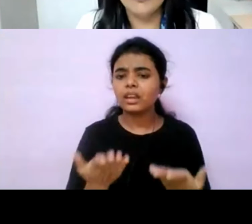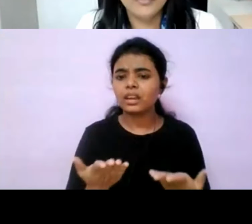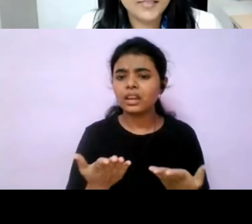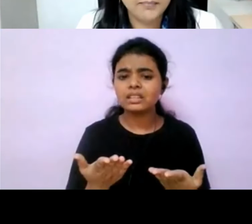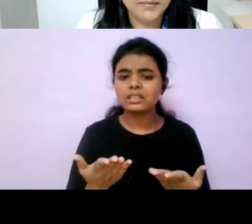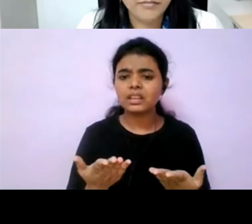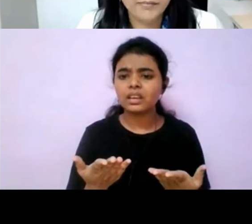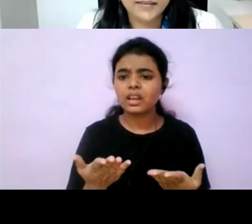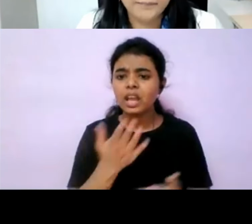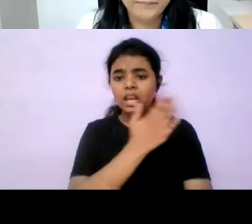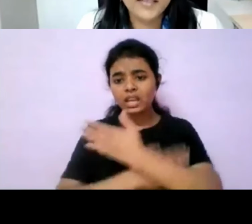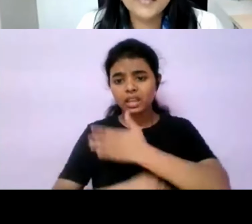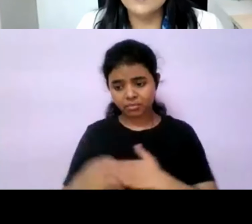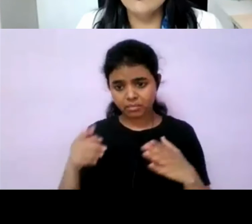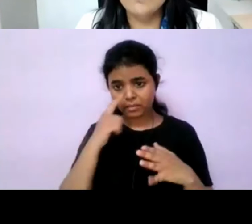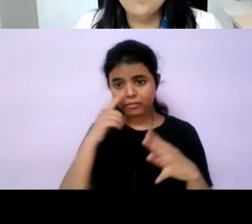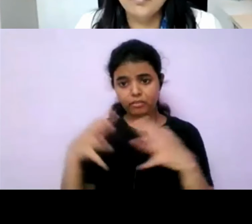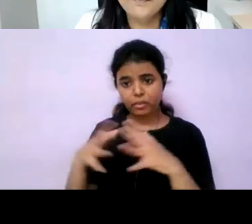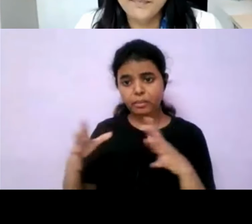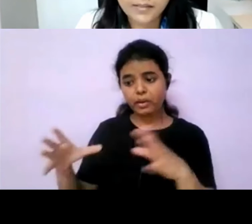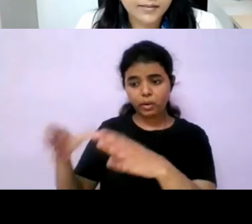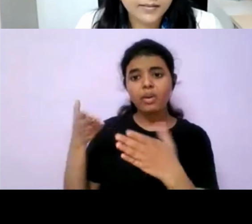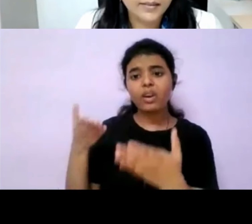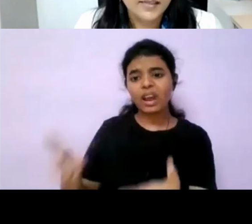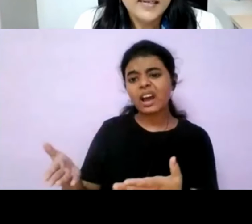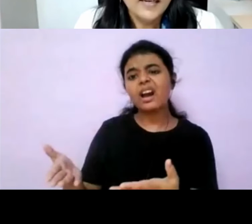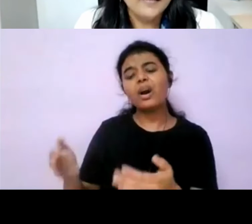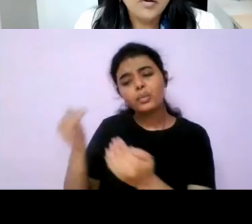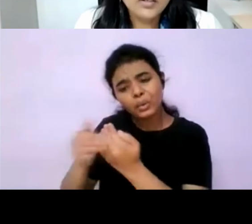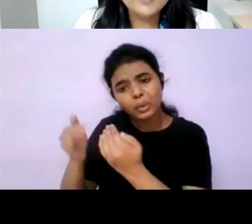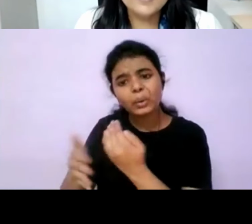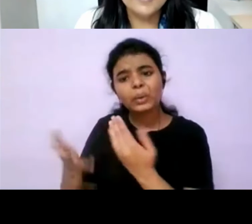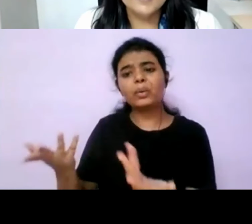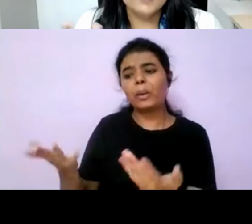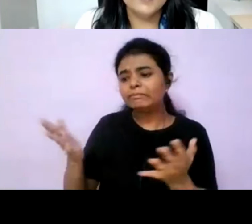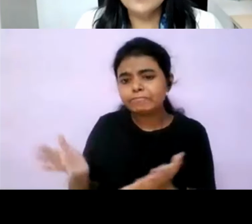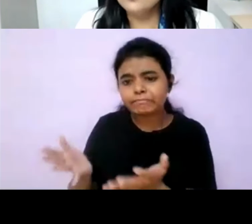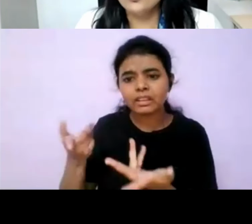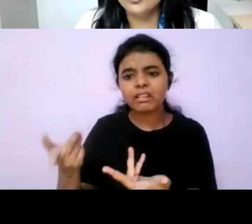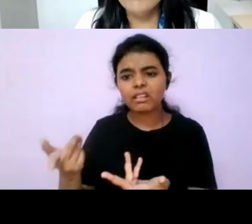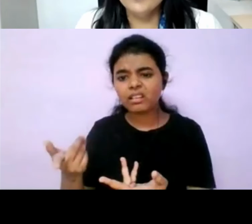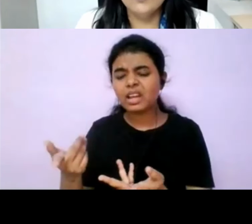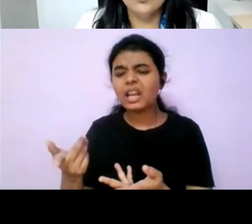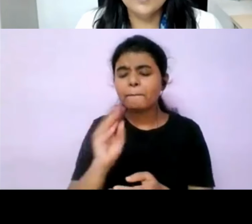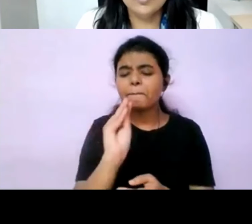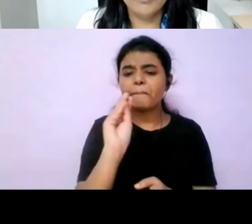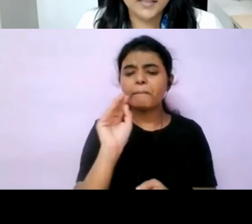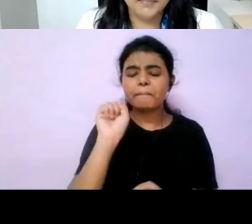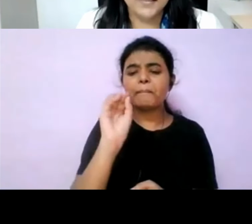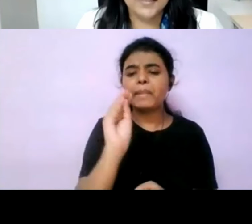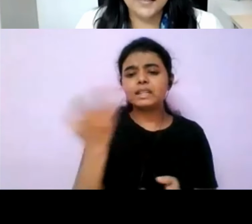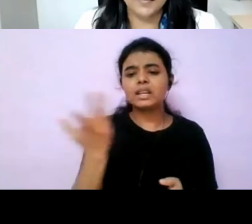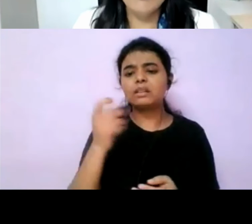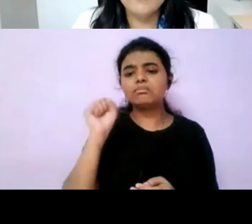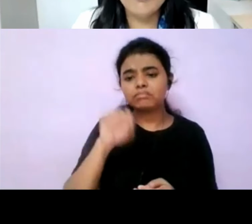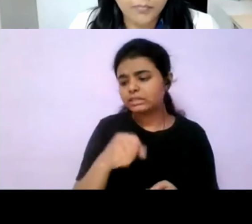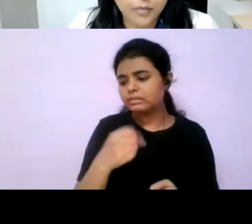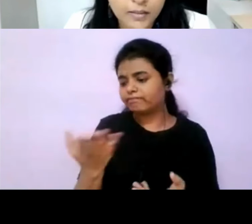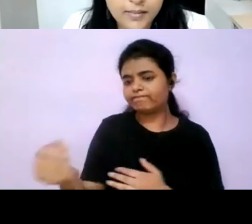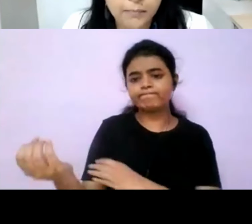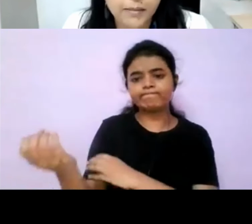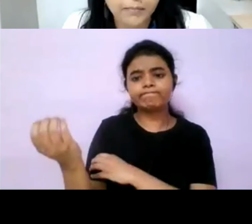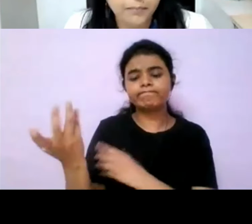victims of disabled women instead of empowered persons. And Morris said that it tends to shift the onus of disability away